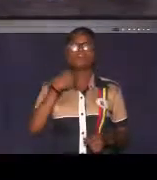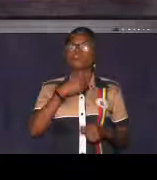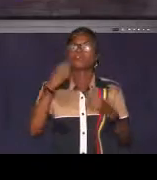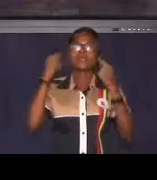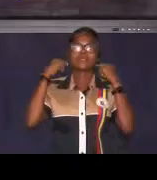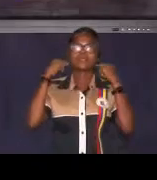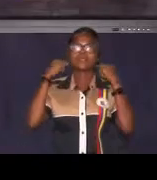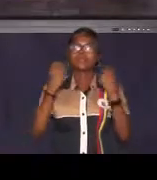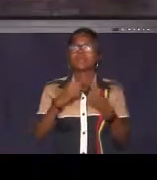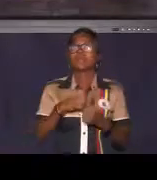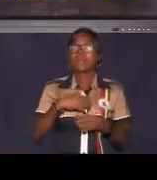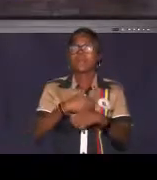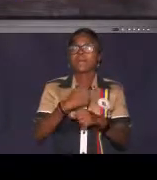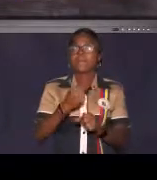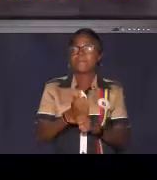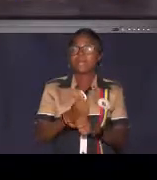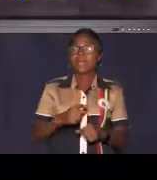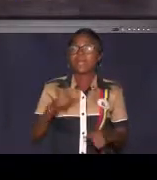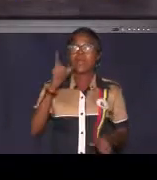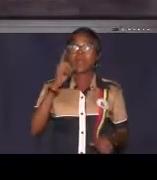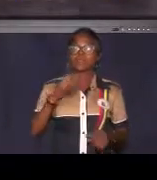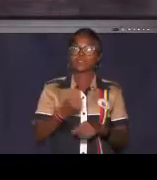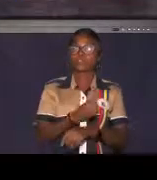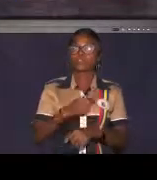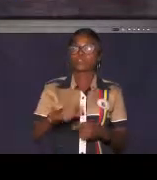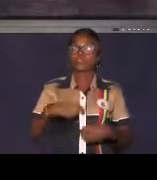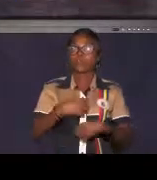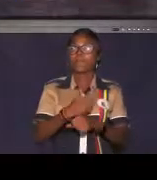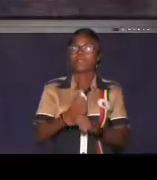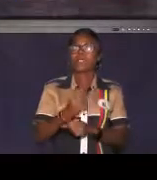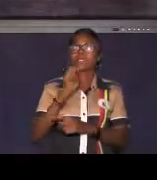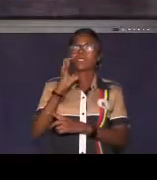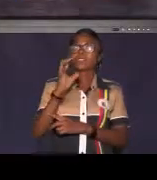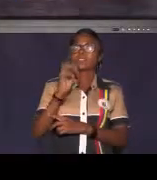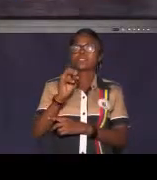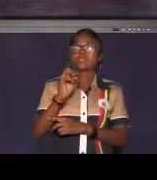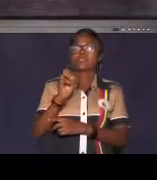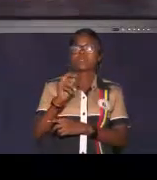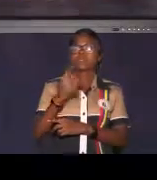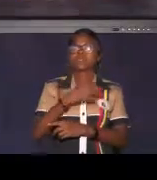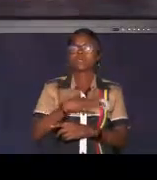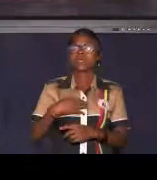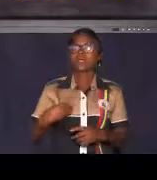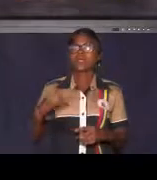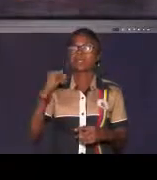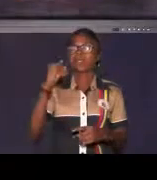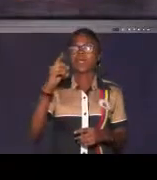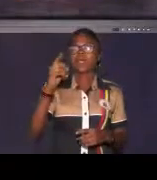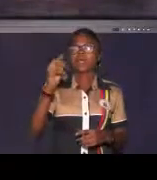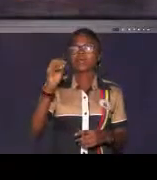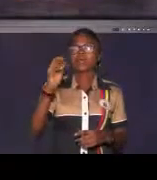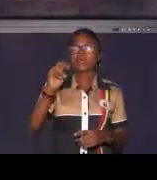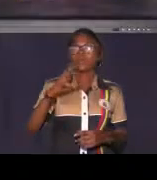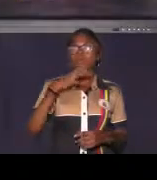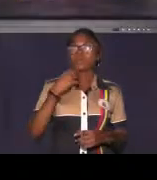jewelries, limestone for making cement, iron ore for making steel and